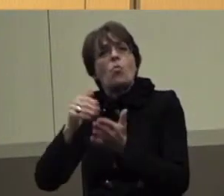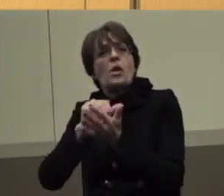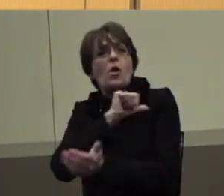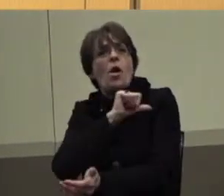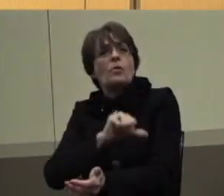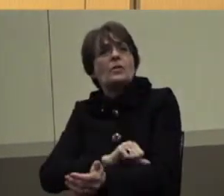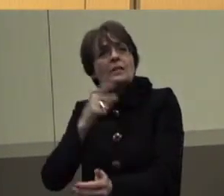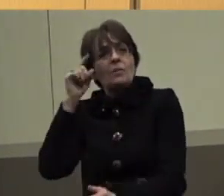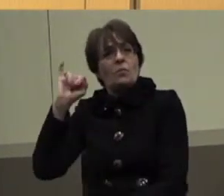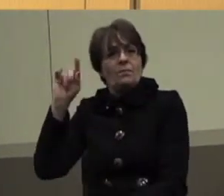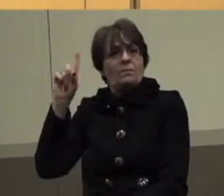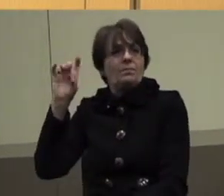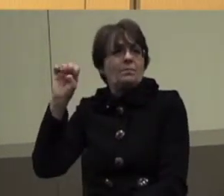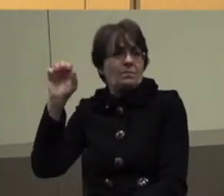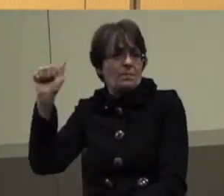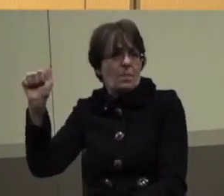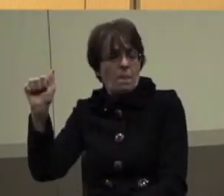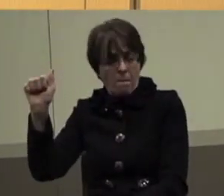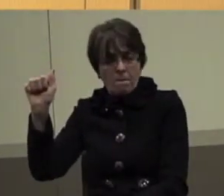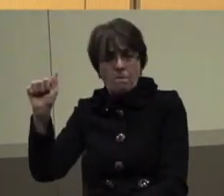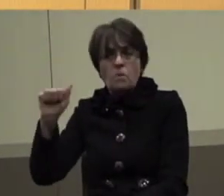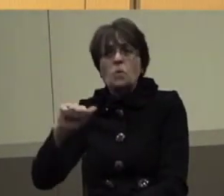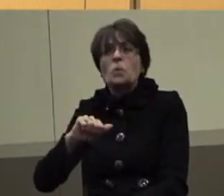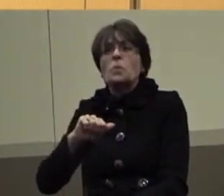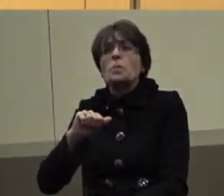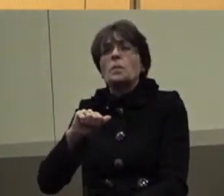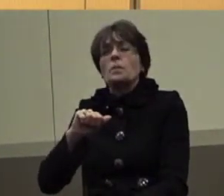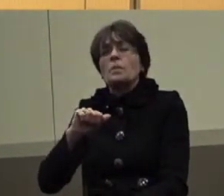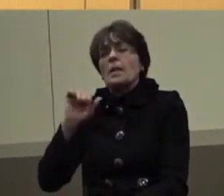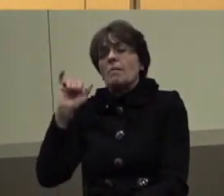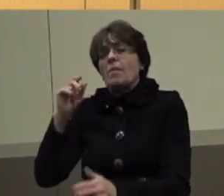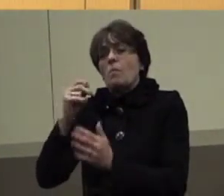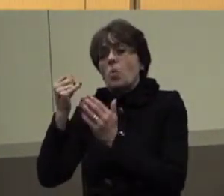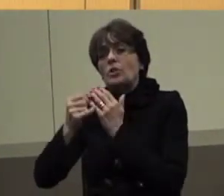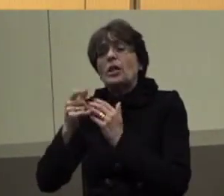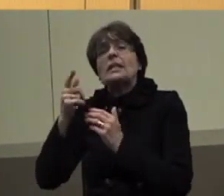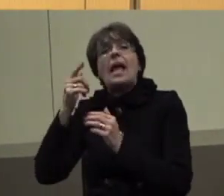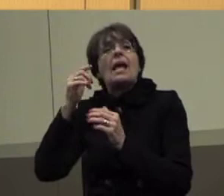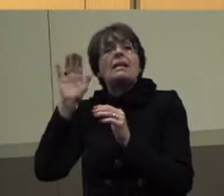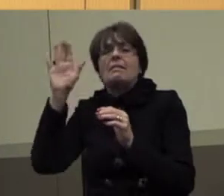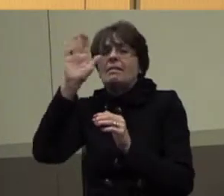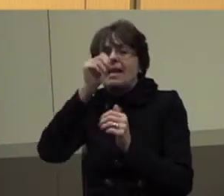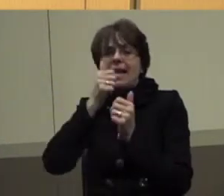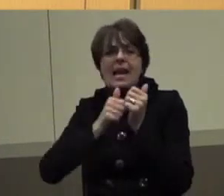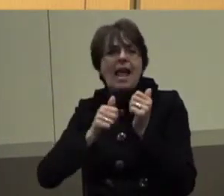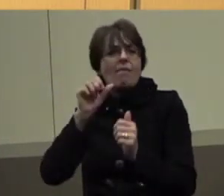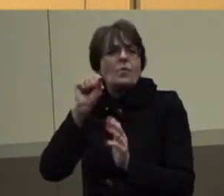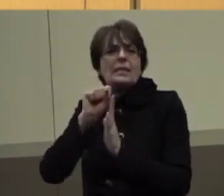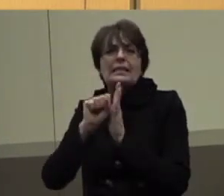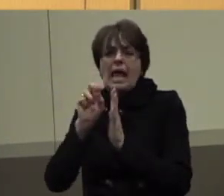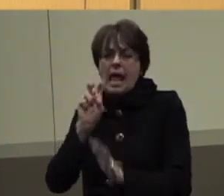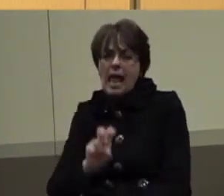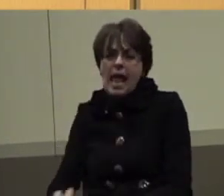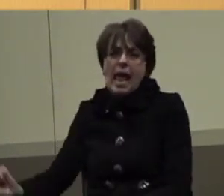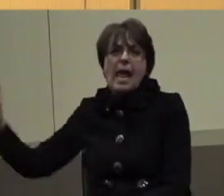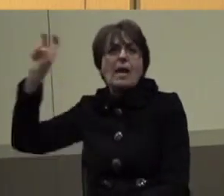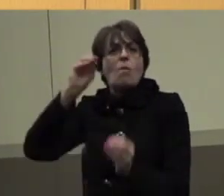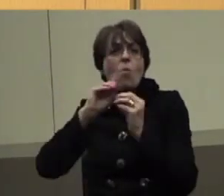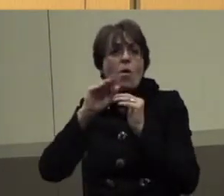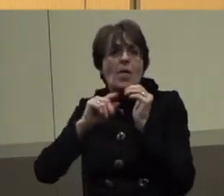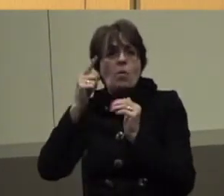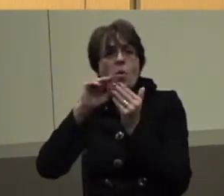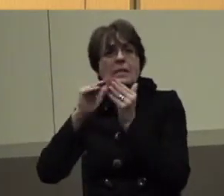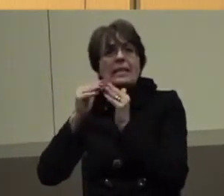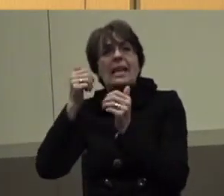Individuals with Disabilities Education Act, the SLIDEA project. In every state, and we went to more than 1 city, in every state